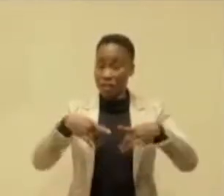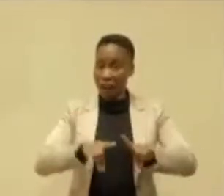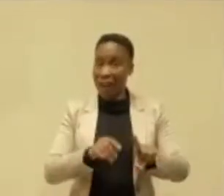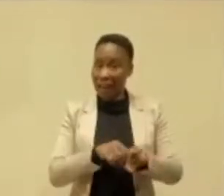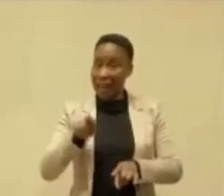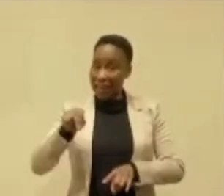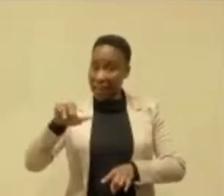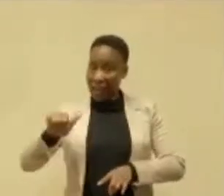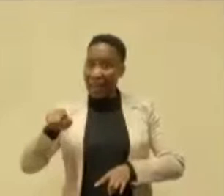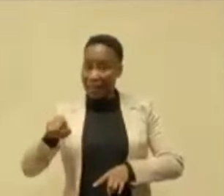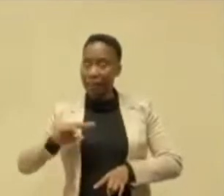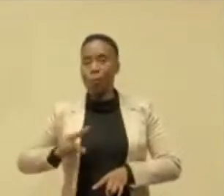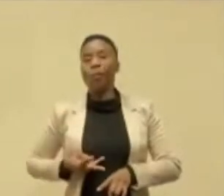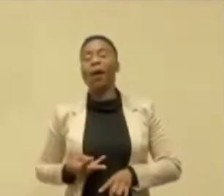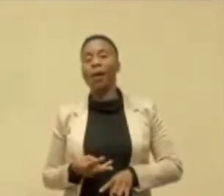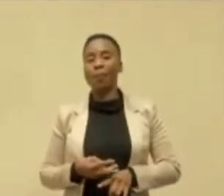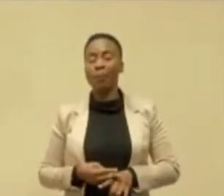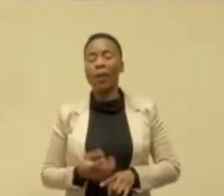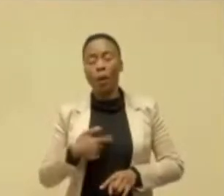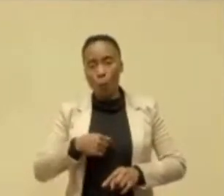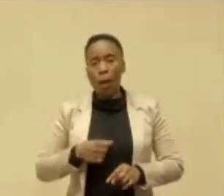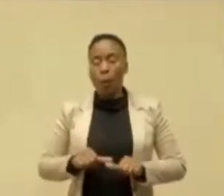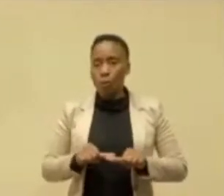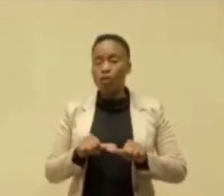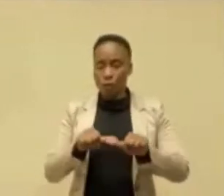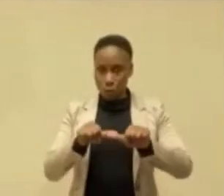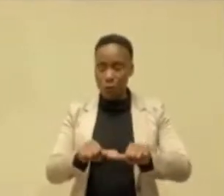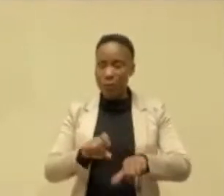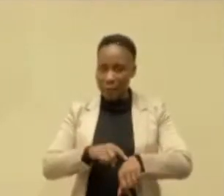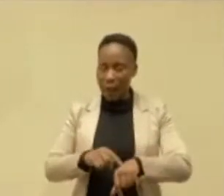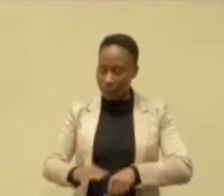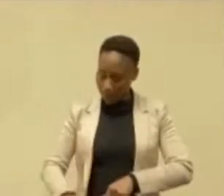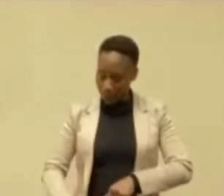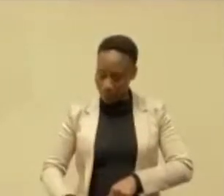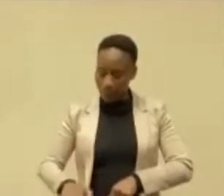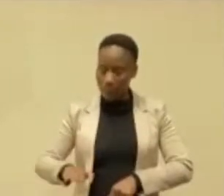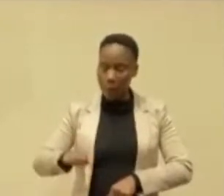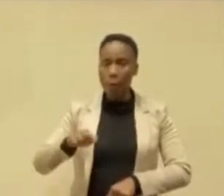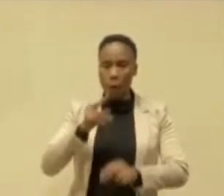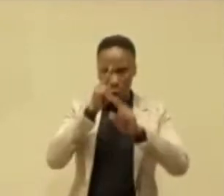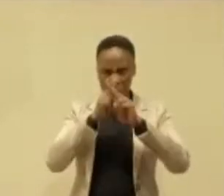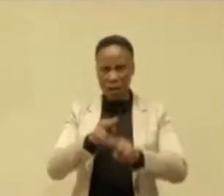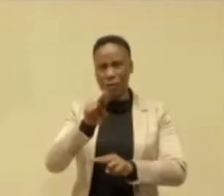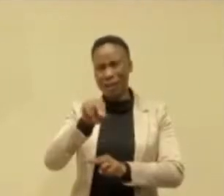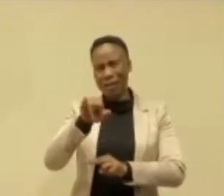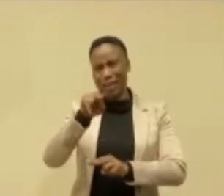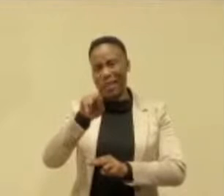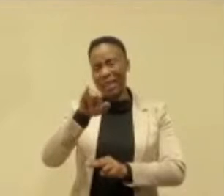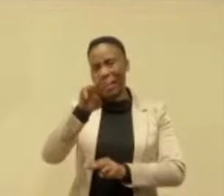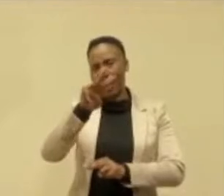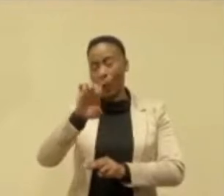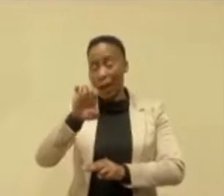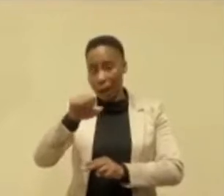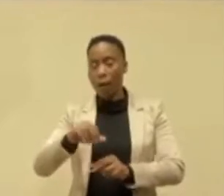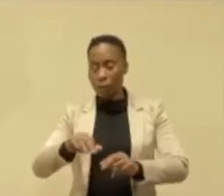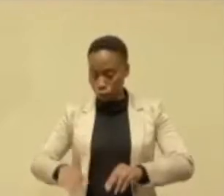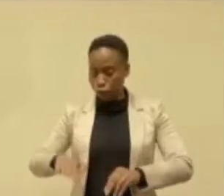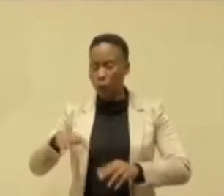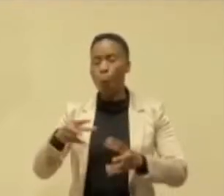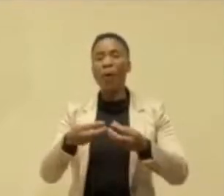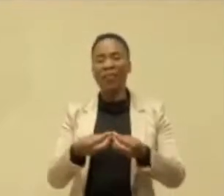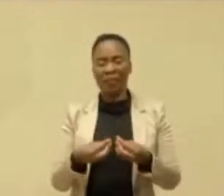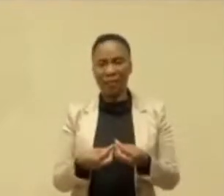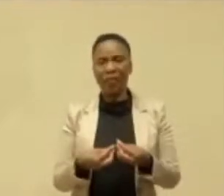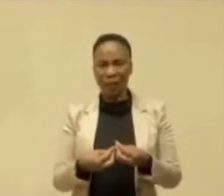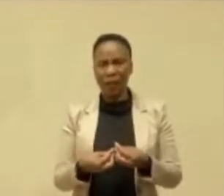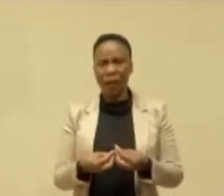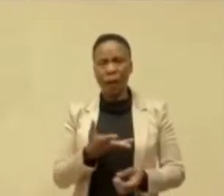we continued as we grew up a a honorable nikki where you know that government then further said